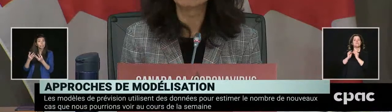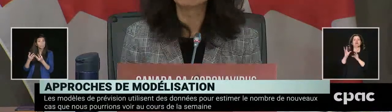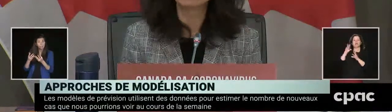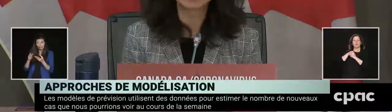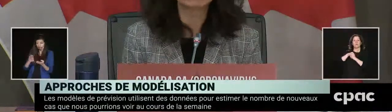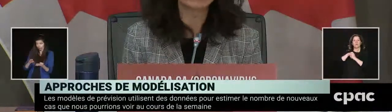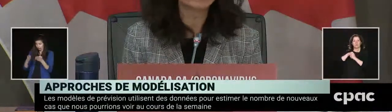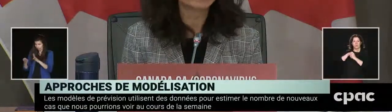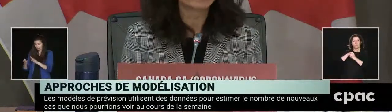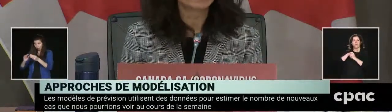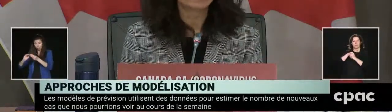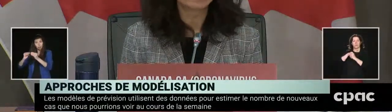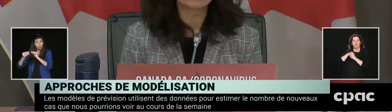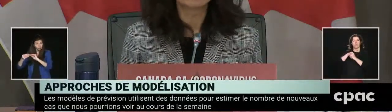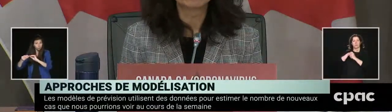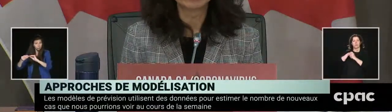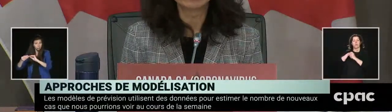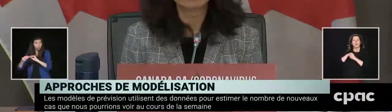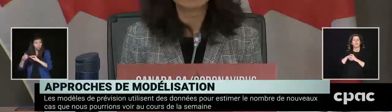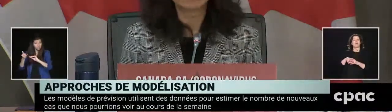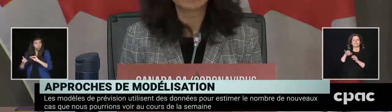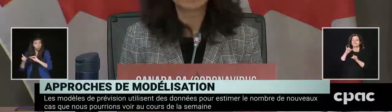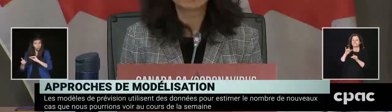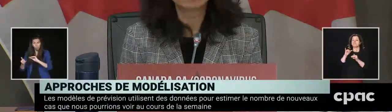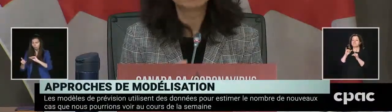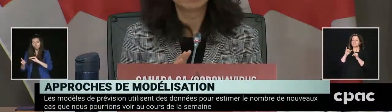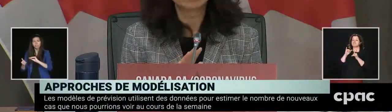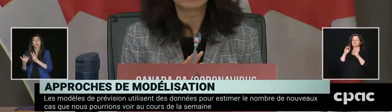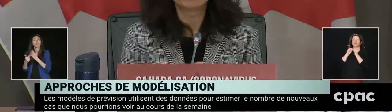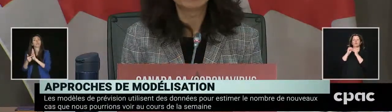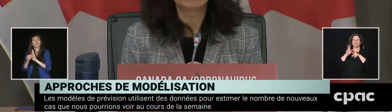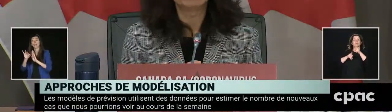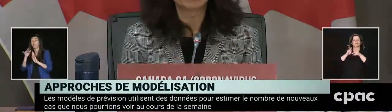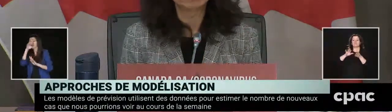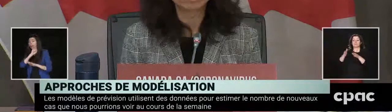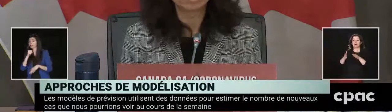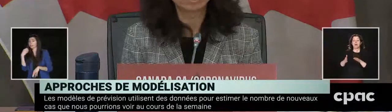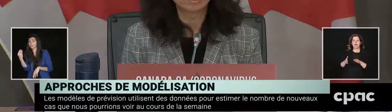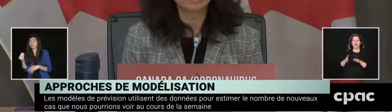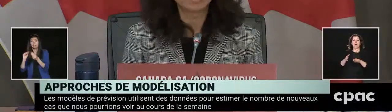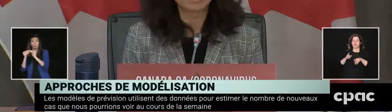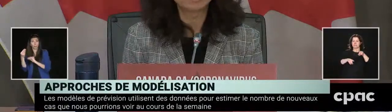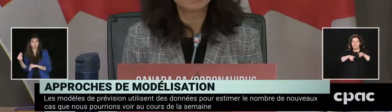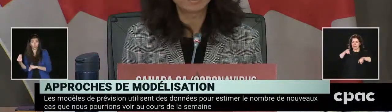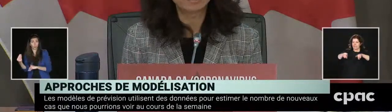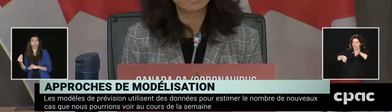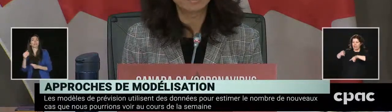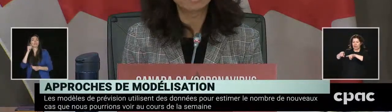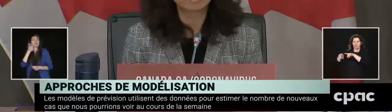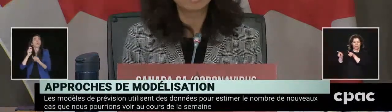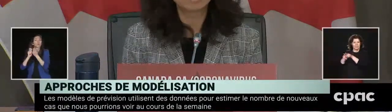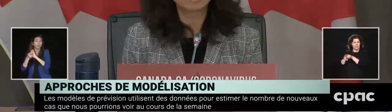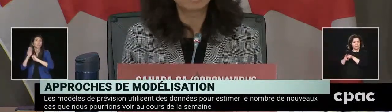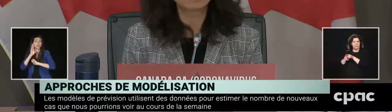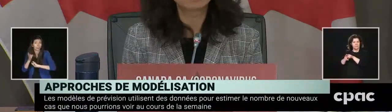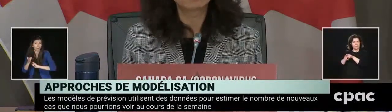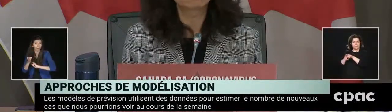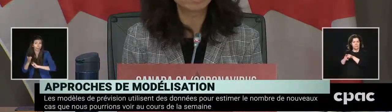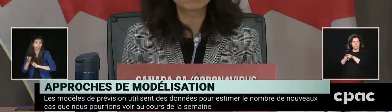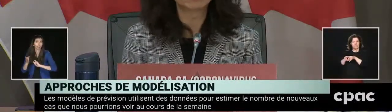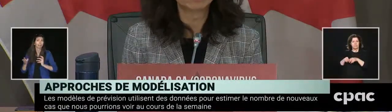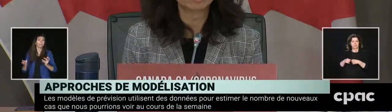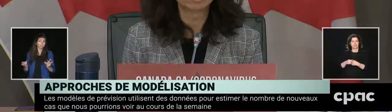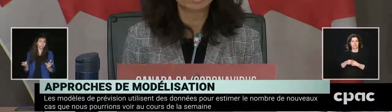at this time will vary. And I have to point out that on the epidemiology slide, I did say that